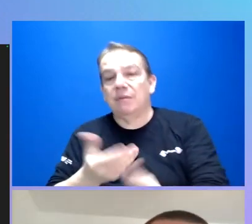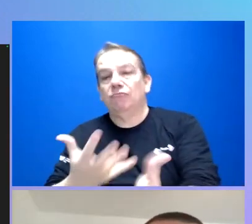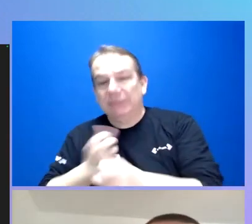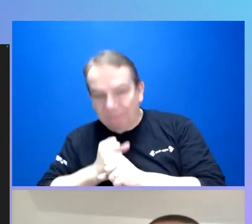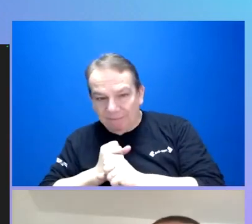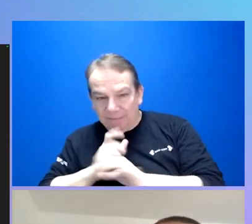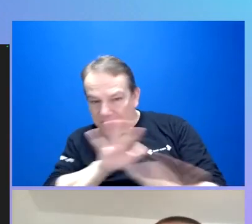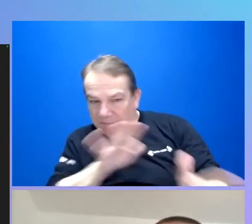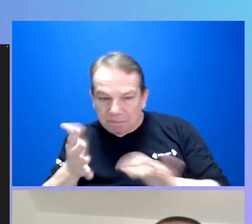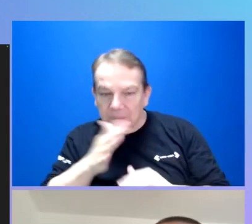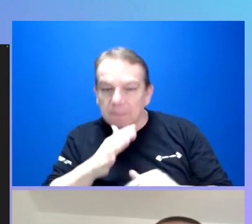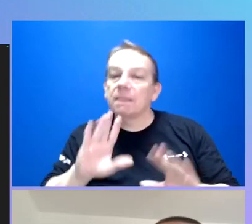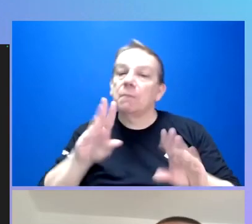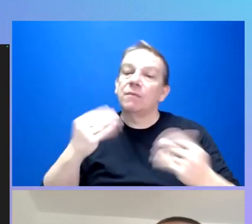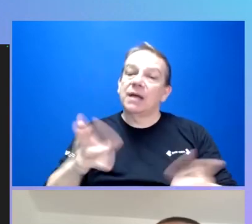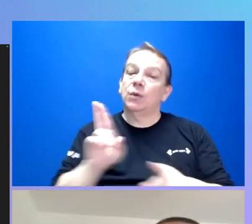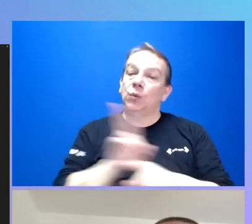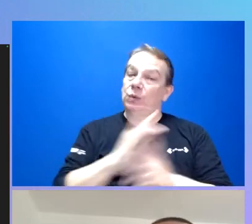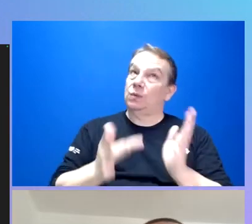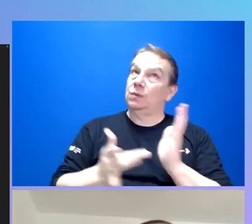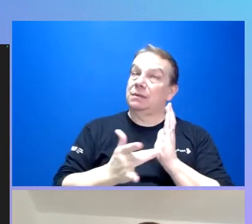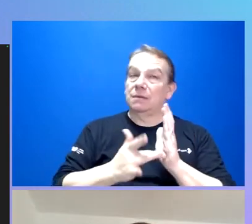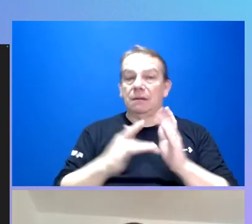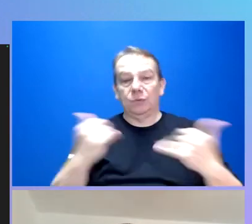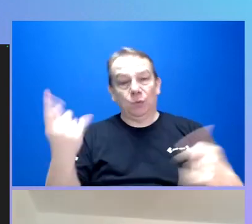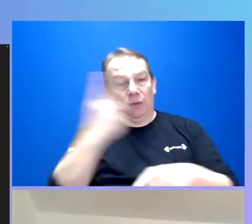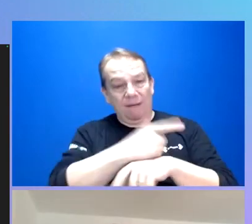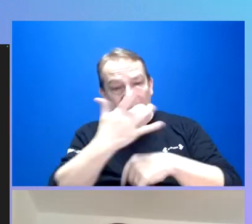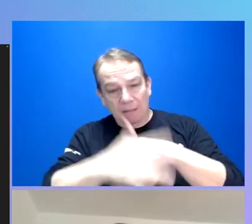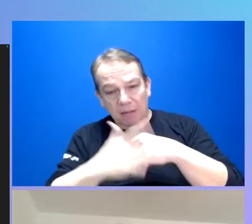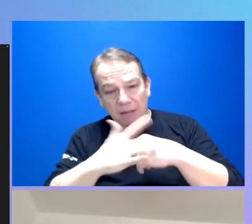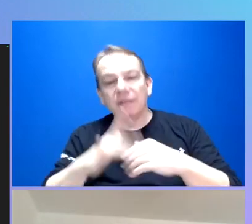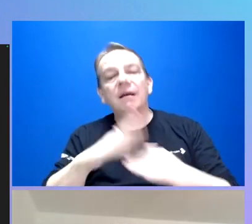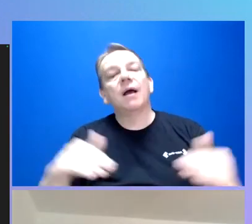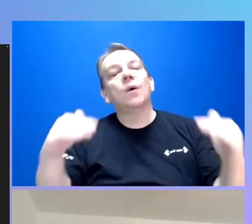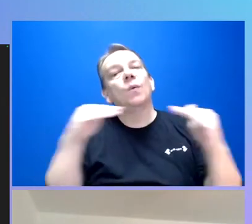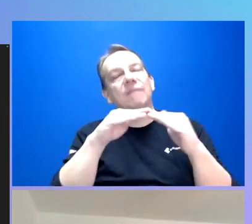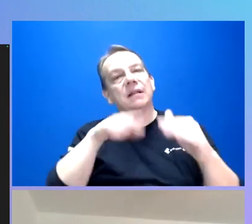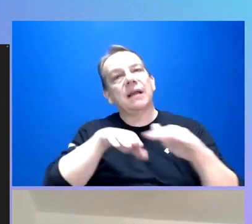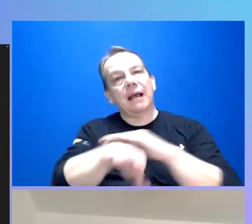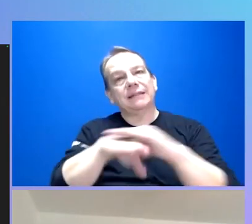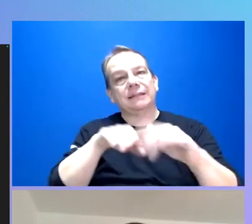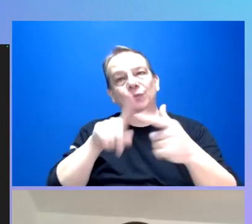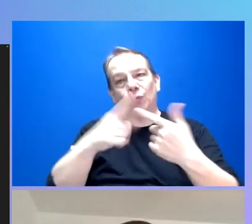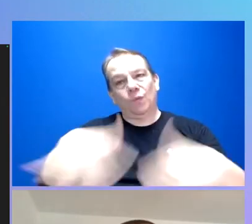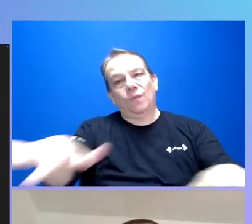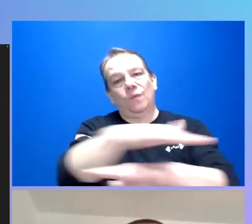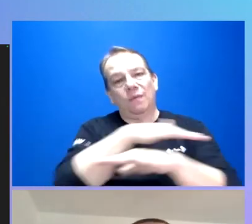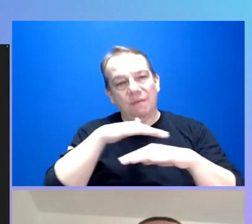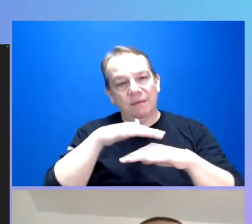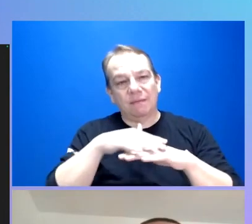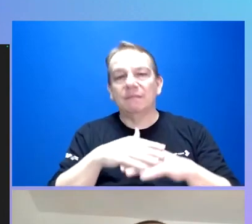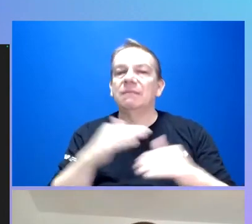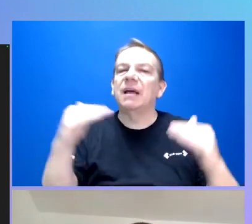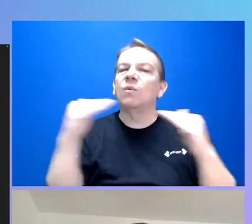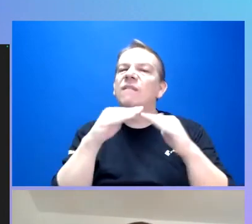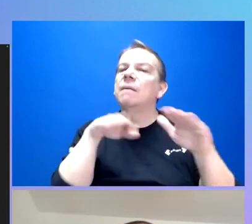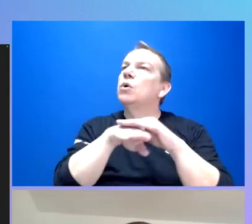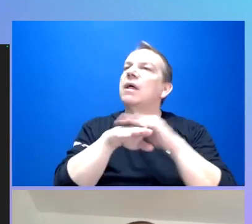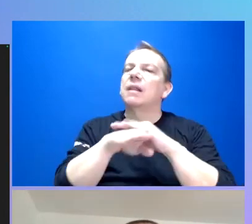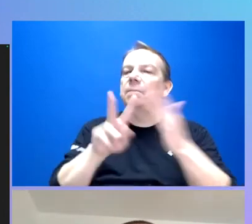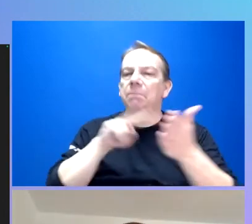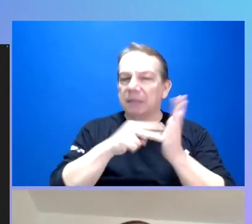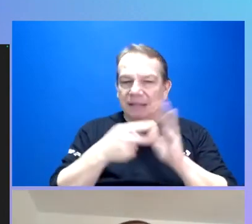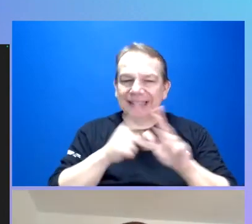the existing tools and technologies to achieve equivalent modality. Equivalent modality,